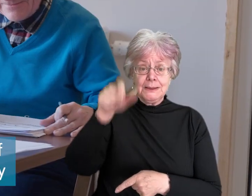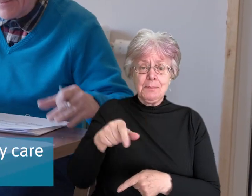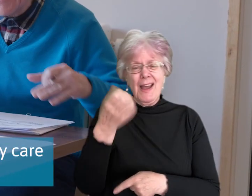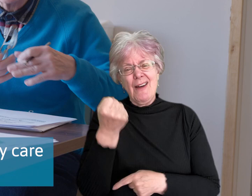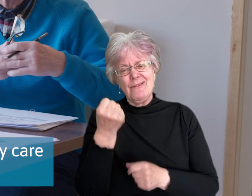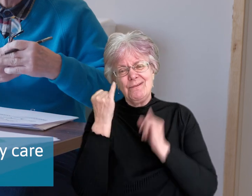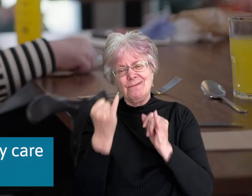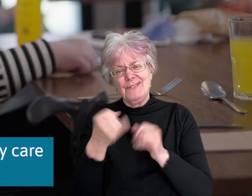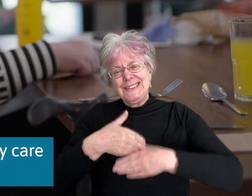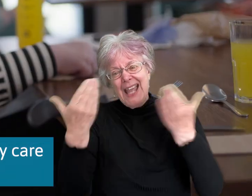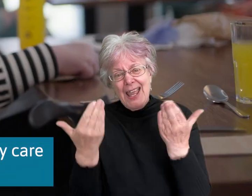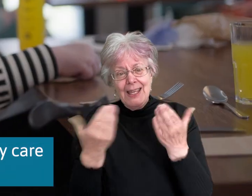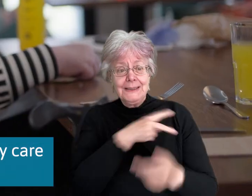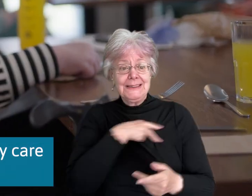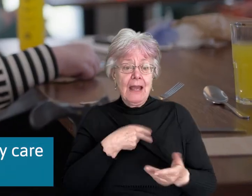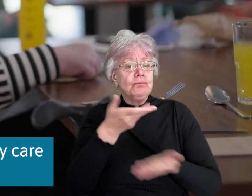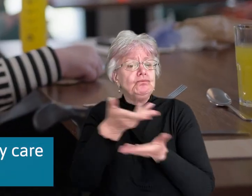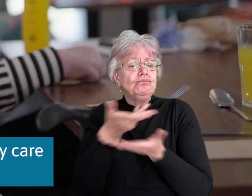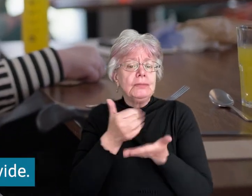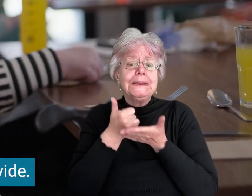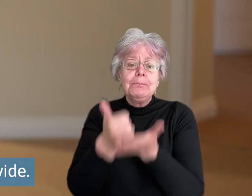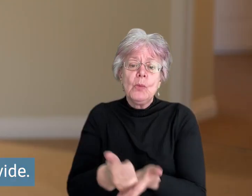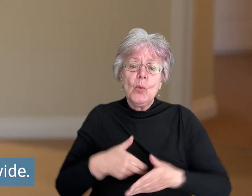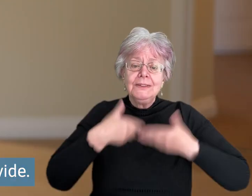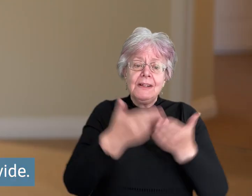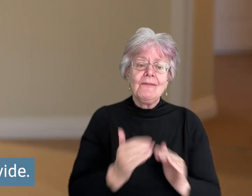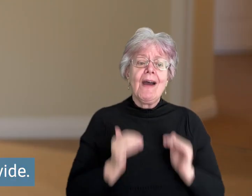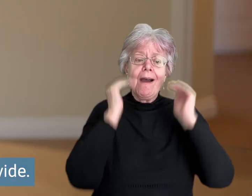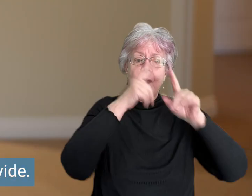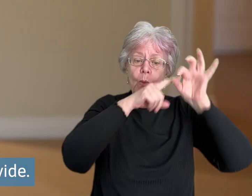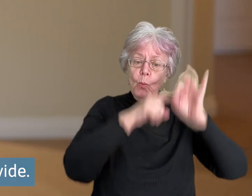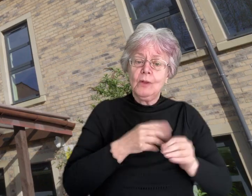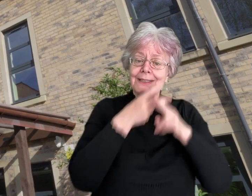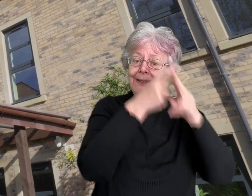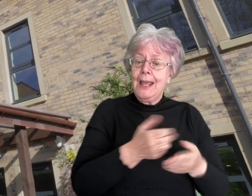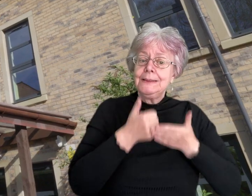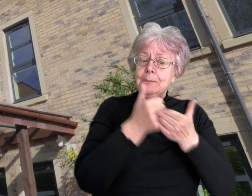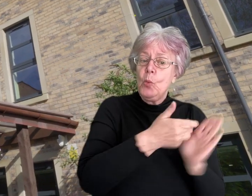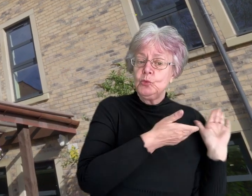day, and deliver those high quality care and support services that we really strive to provide.